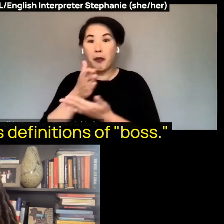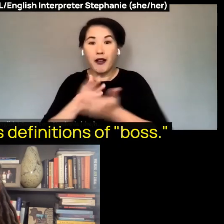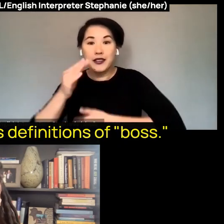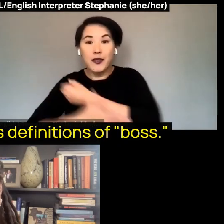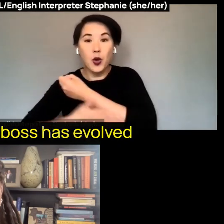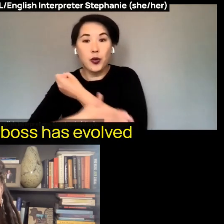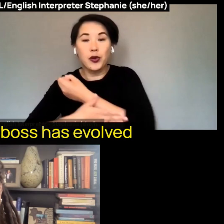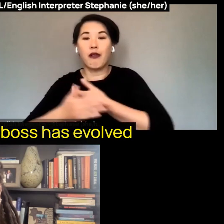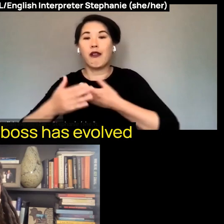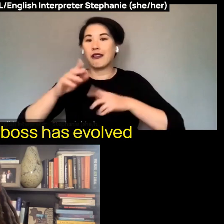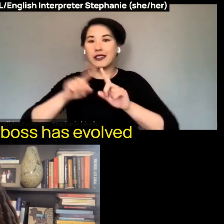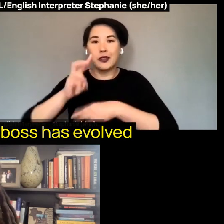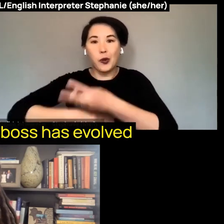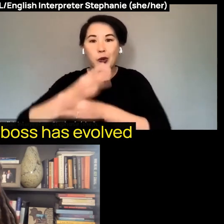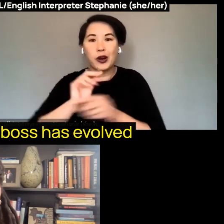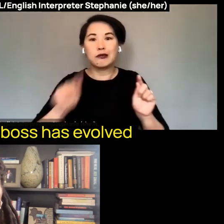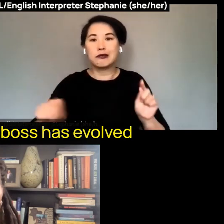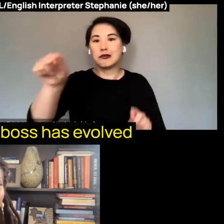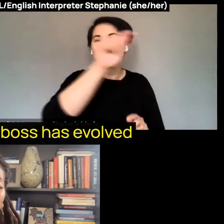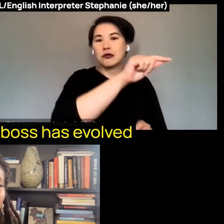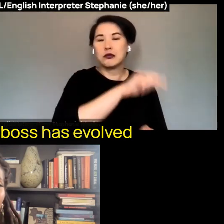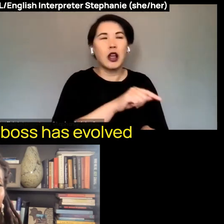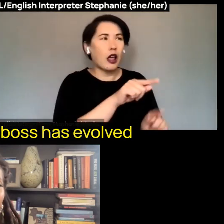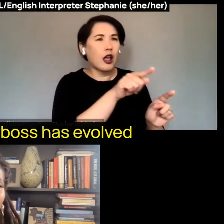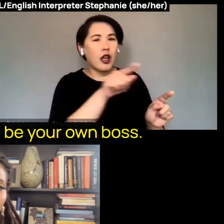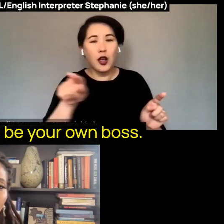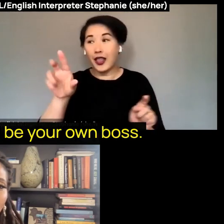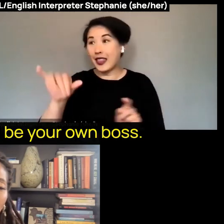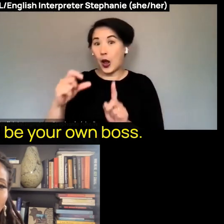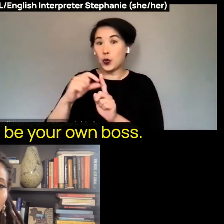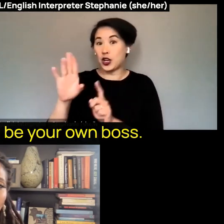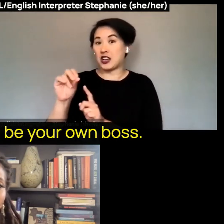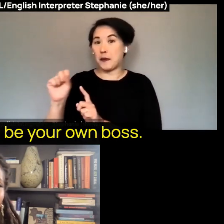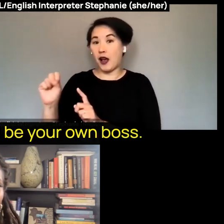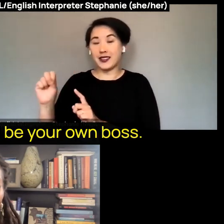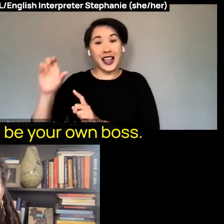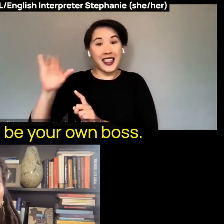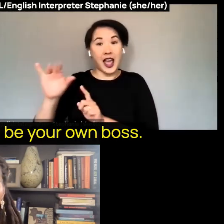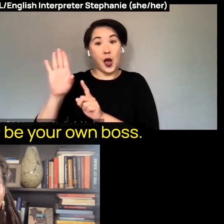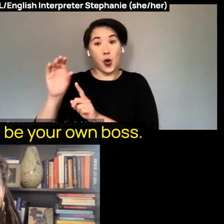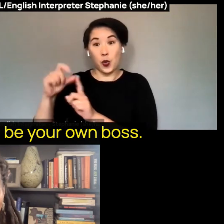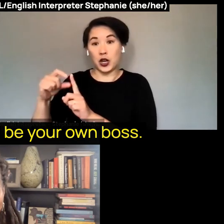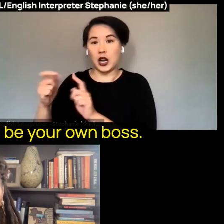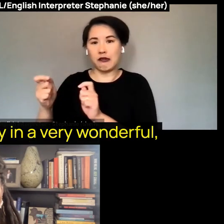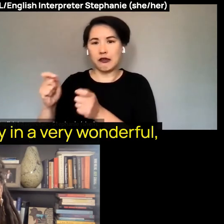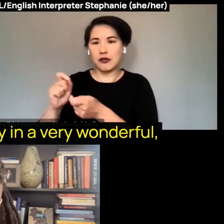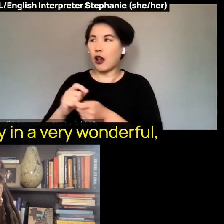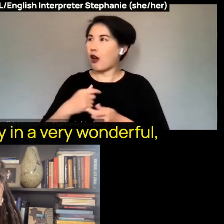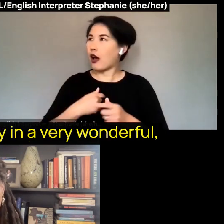of boss, and that definition of boss has evolved to, you know, you could be your own